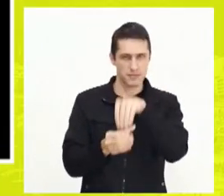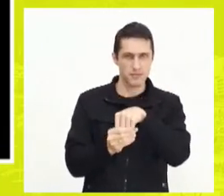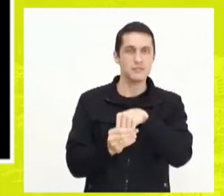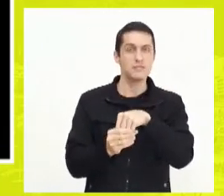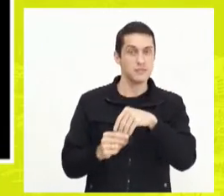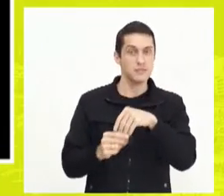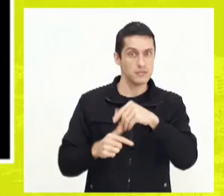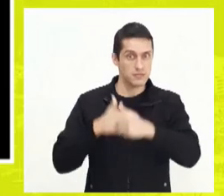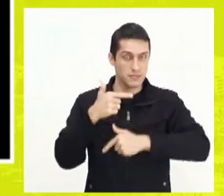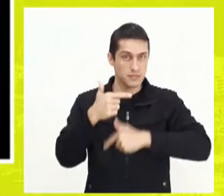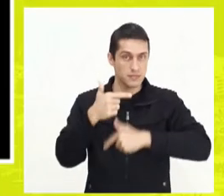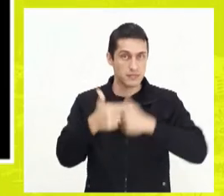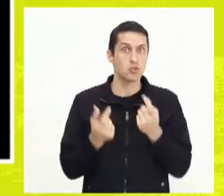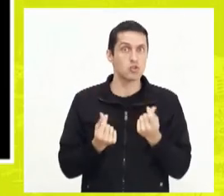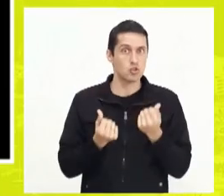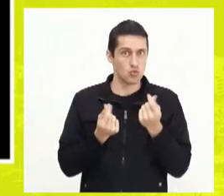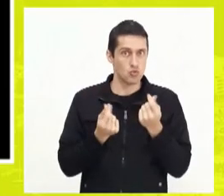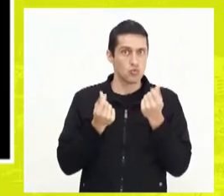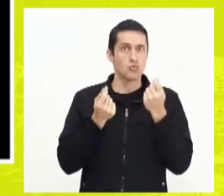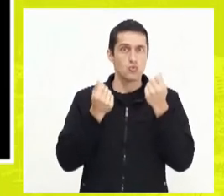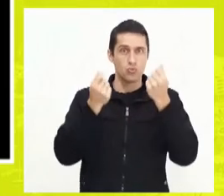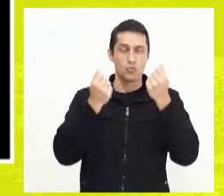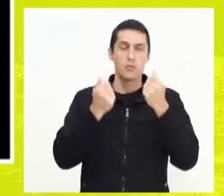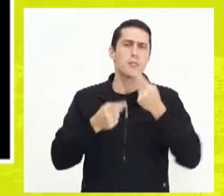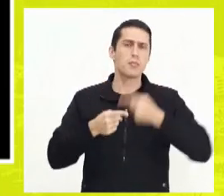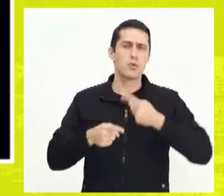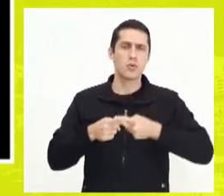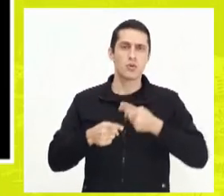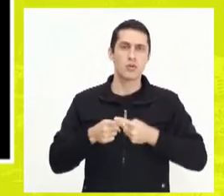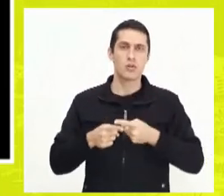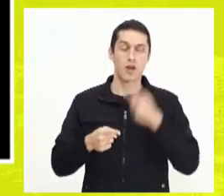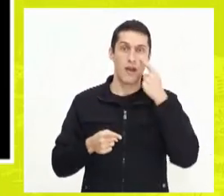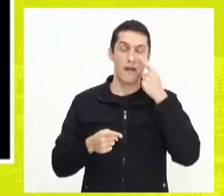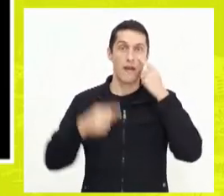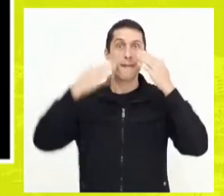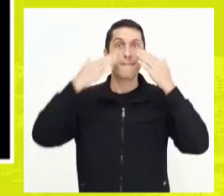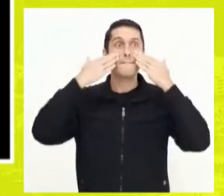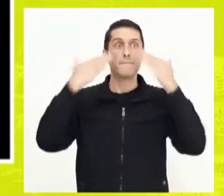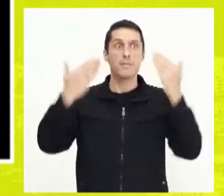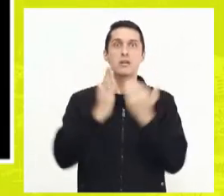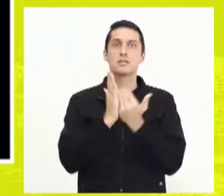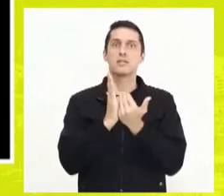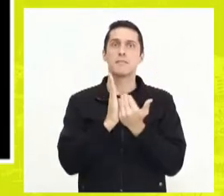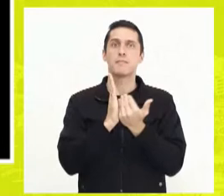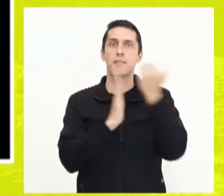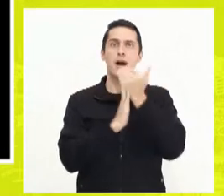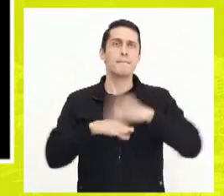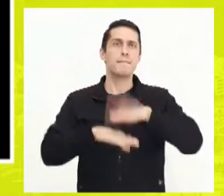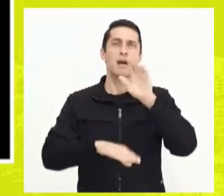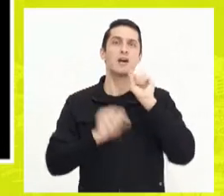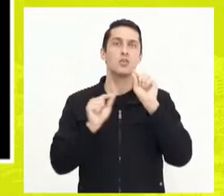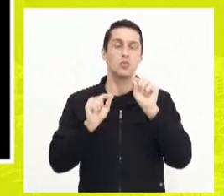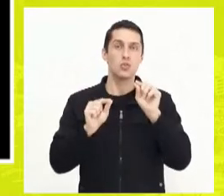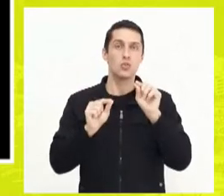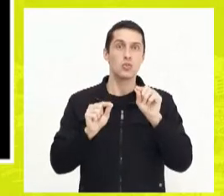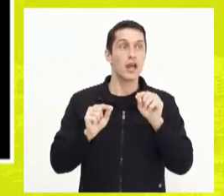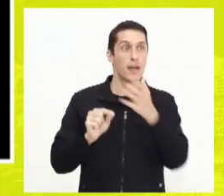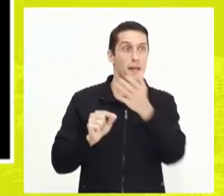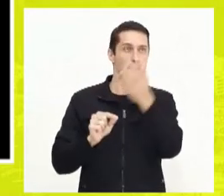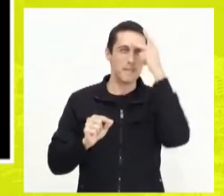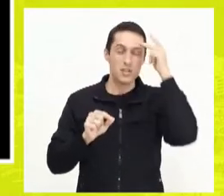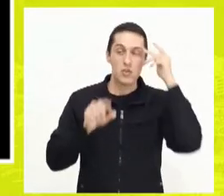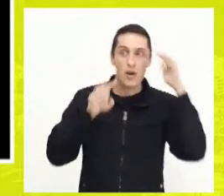growing they work hard and they do it for money they make a lot of profit because it